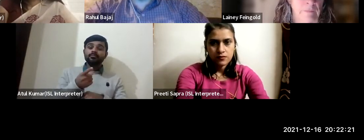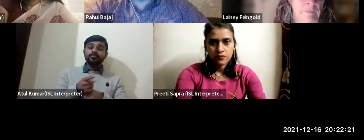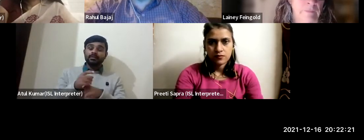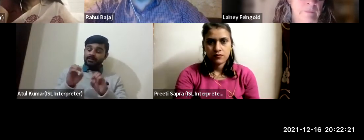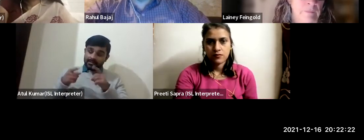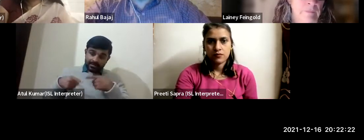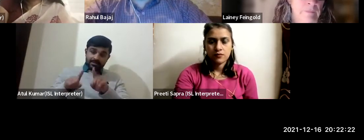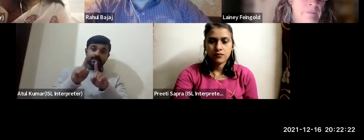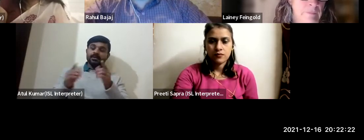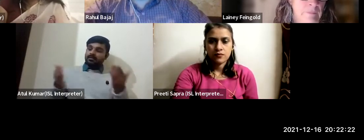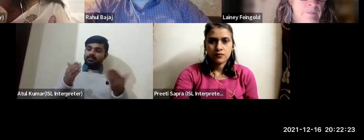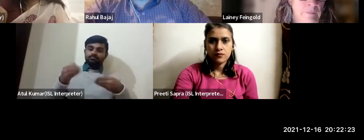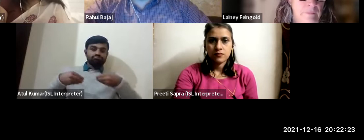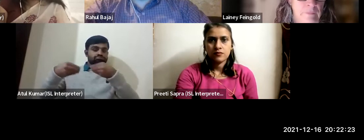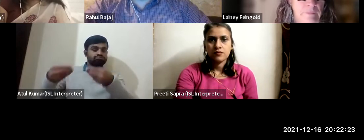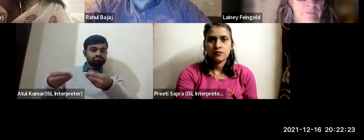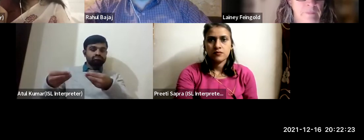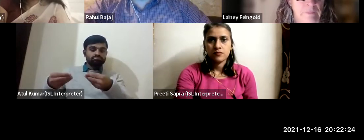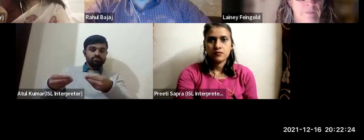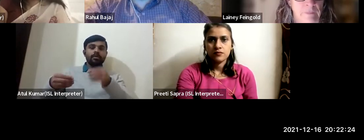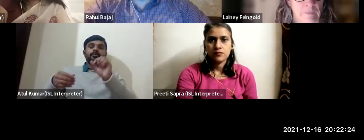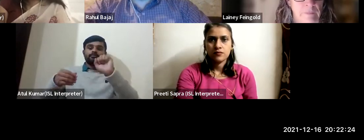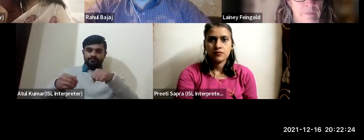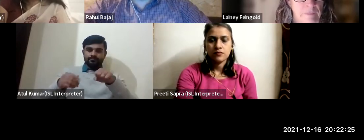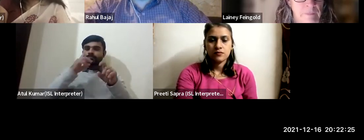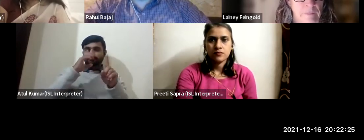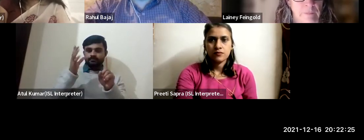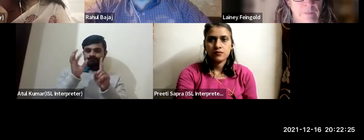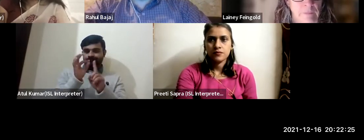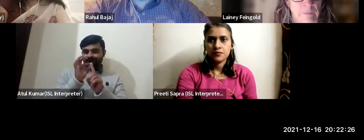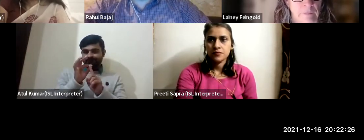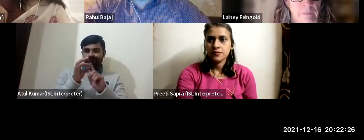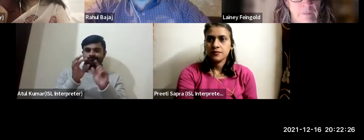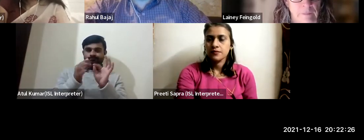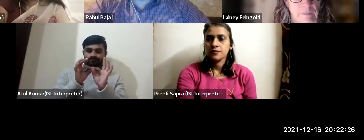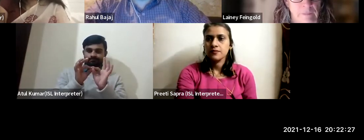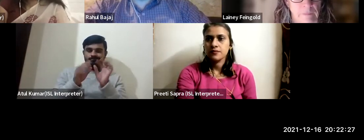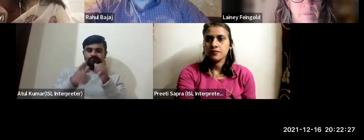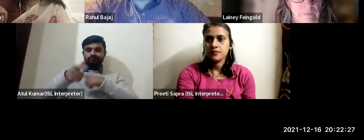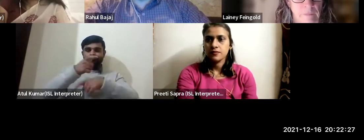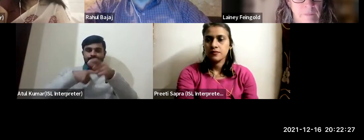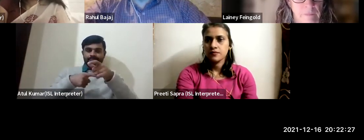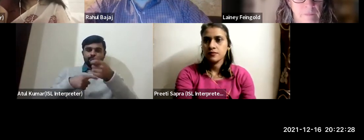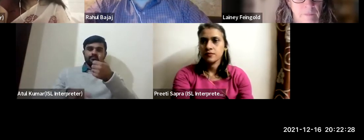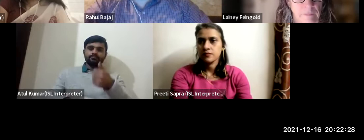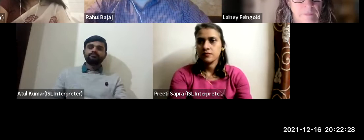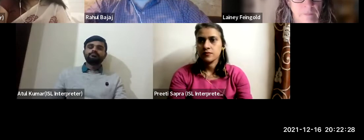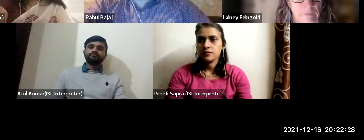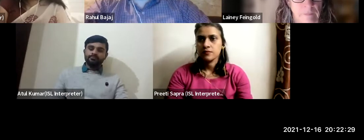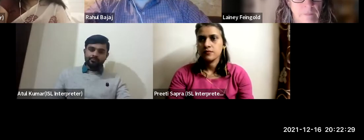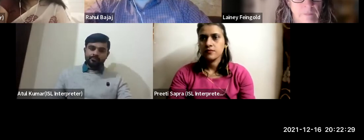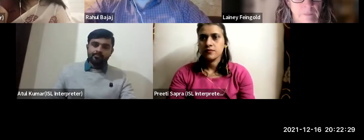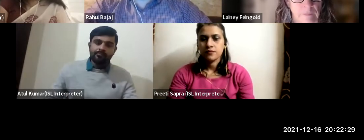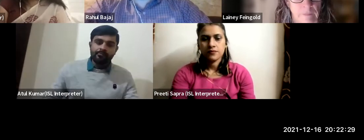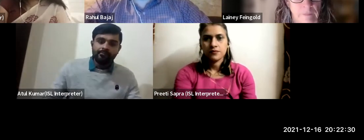itself should serve as a prompt for reflection. I mean, why is it that you do not have disabled customers? I mean, have